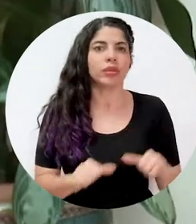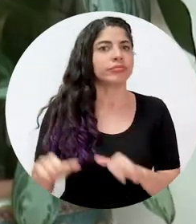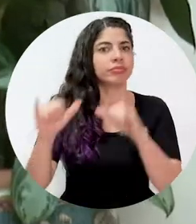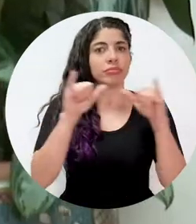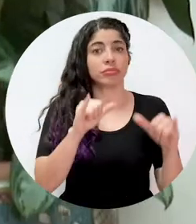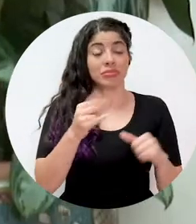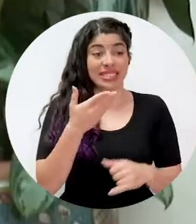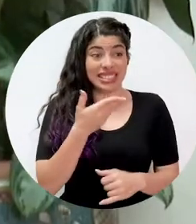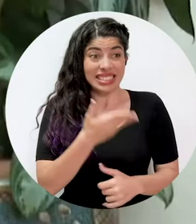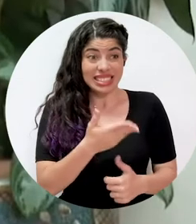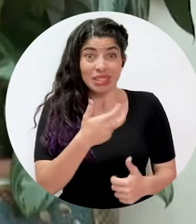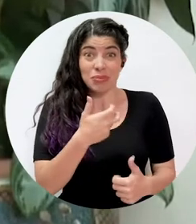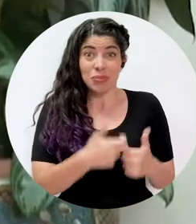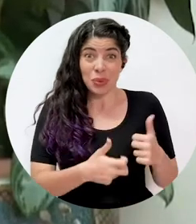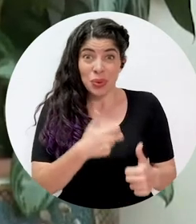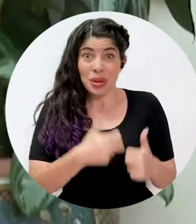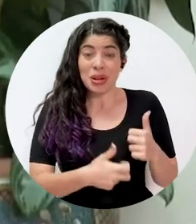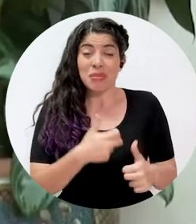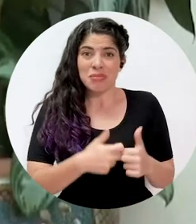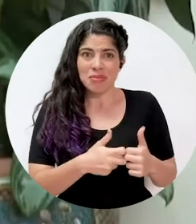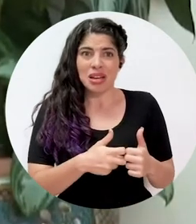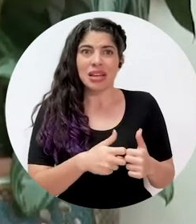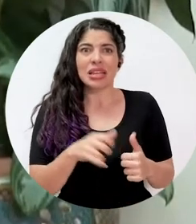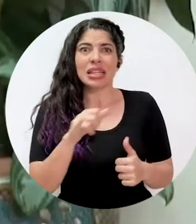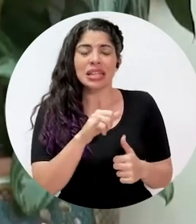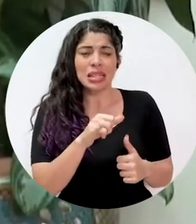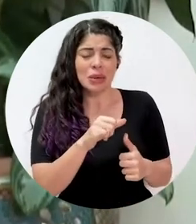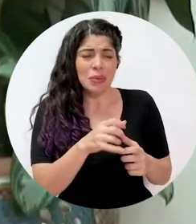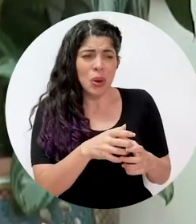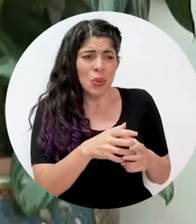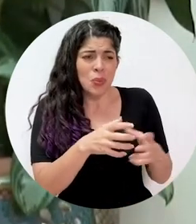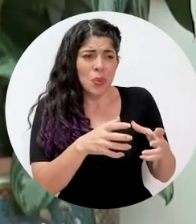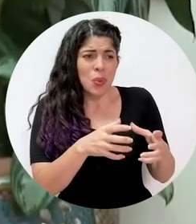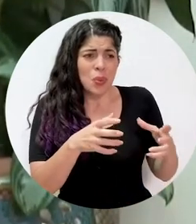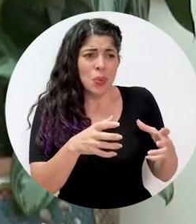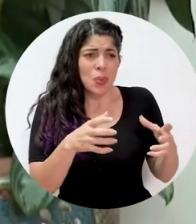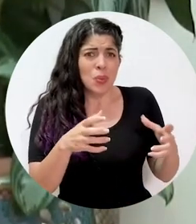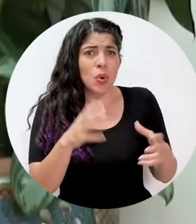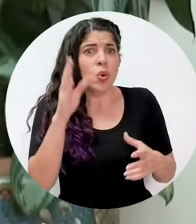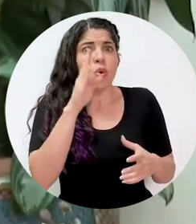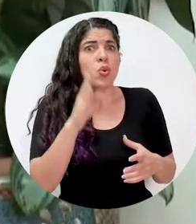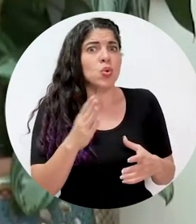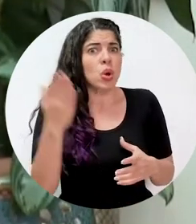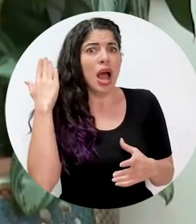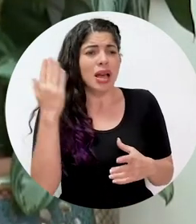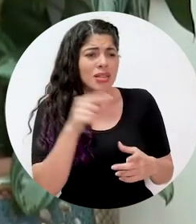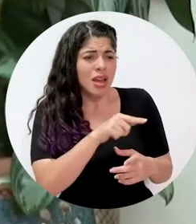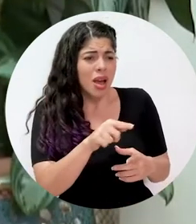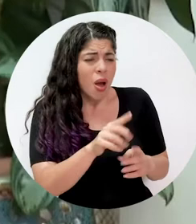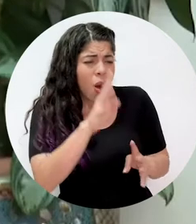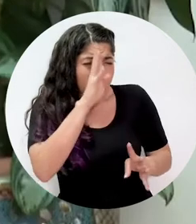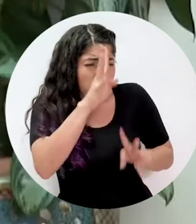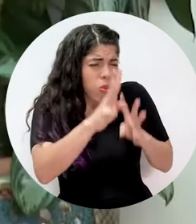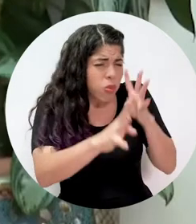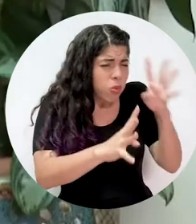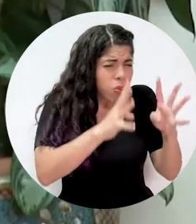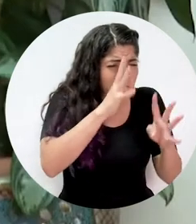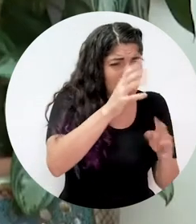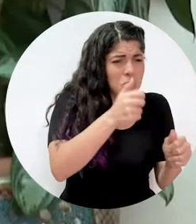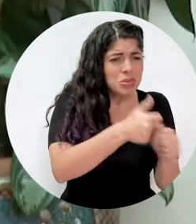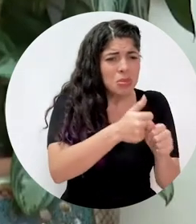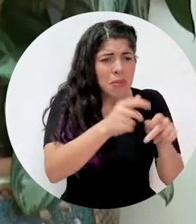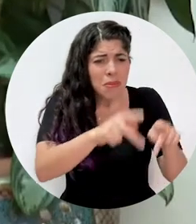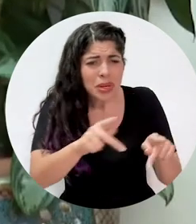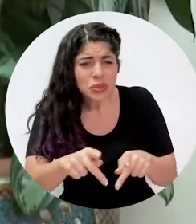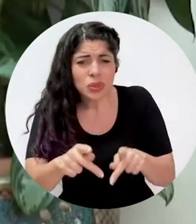This crisis has also seen the rise of unprecedented inventiveness on the part of